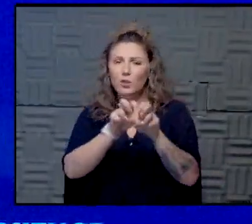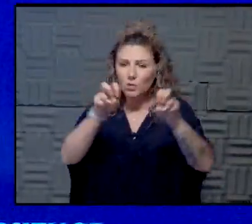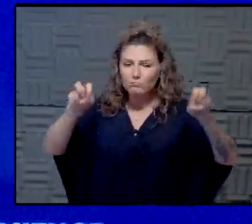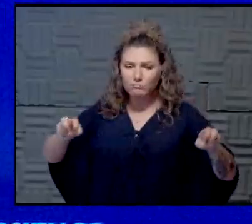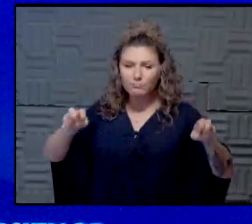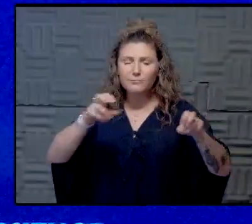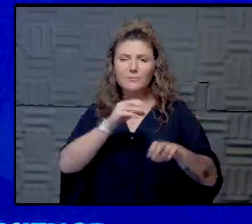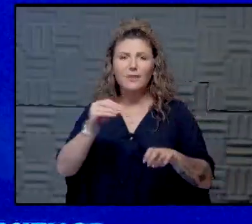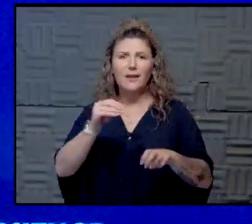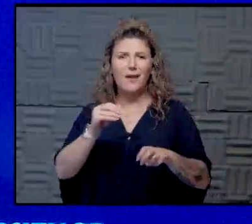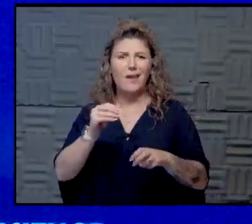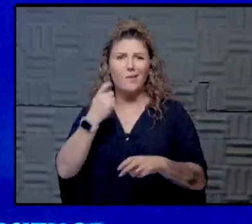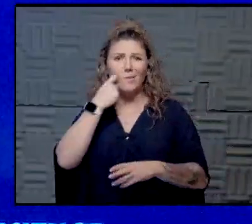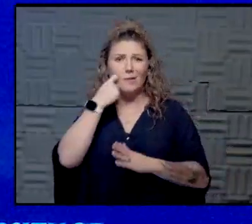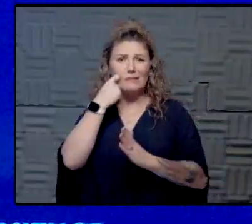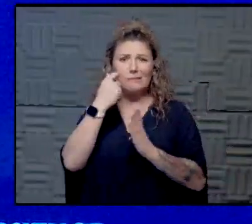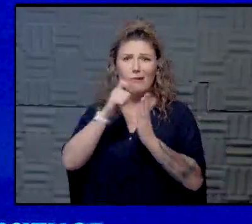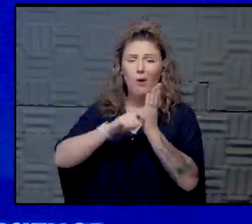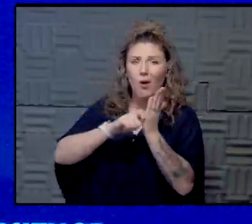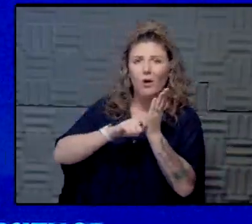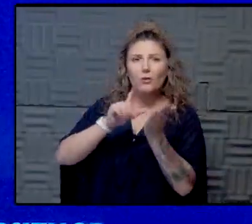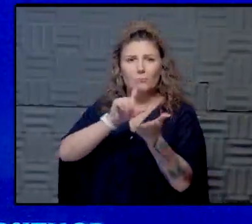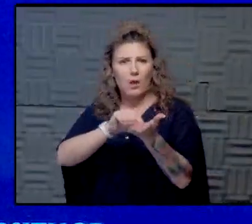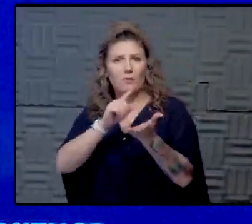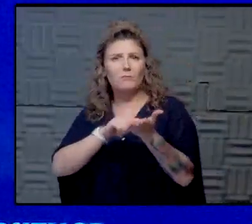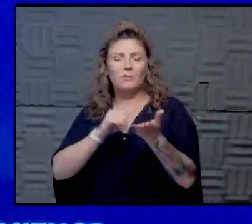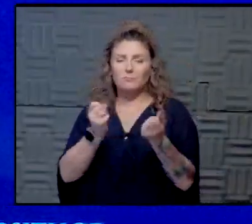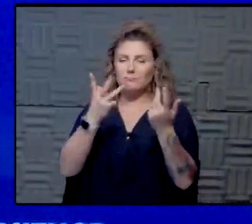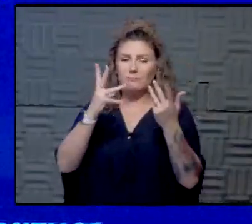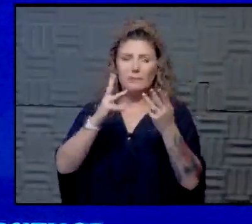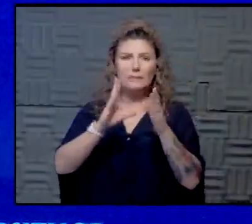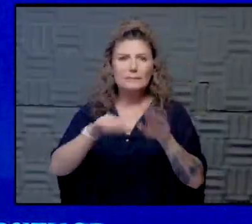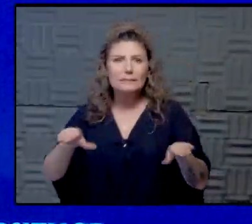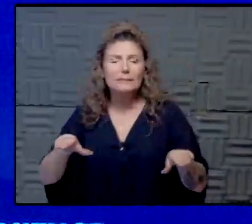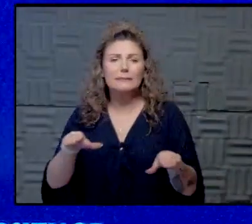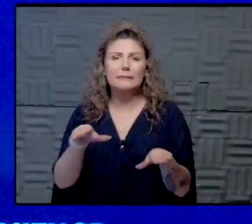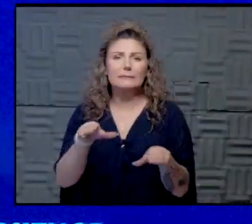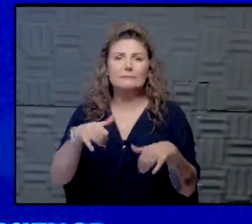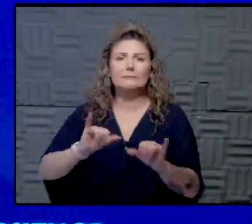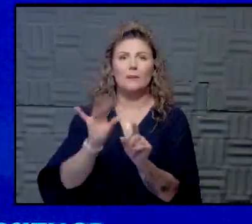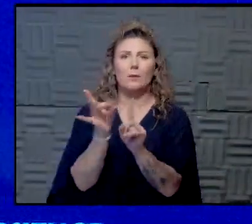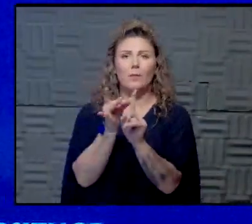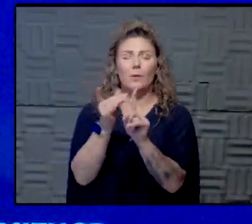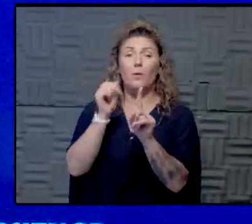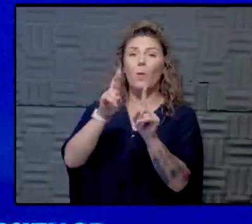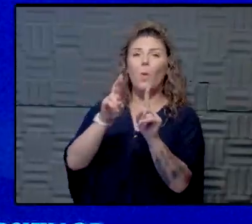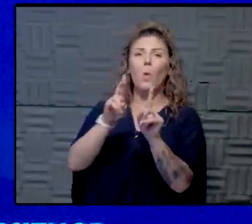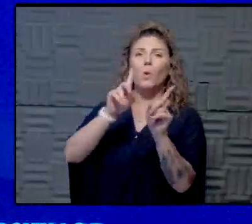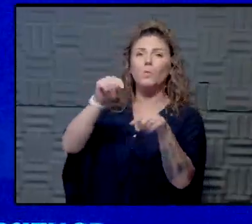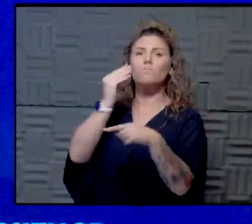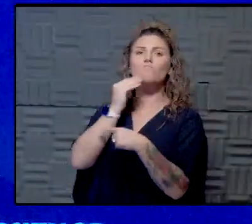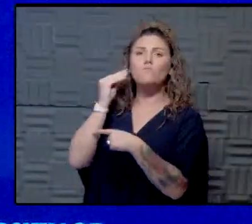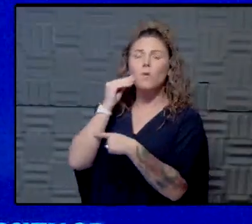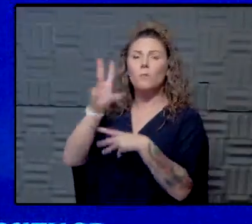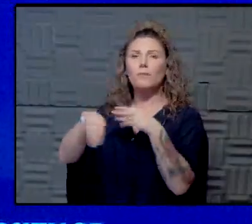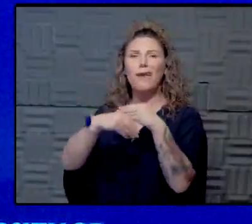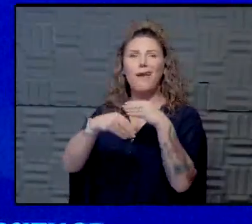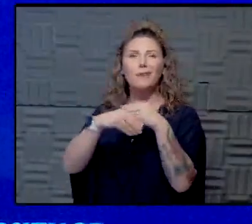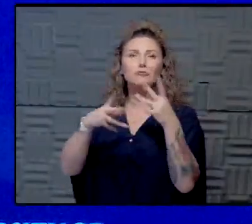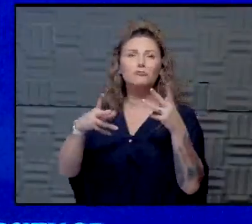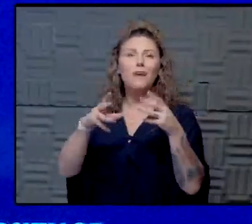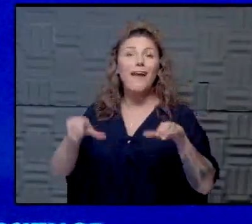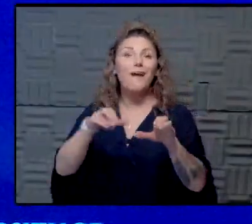just came out to say that. And we understand that a lot of the children were still getting the disease or bringing it home in those